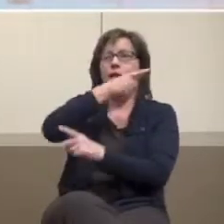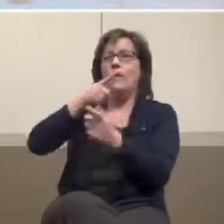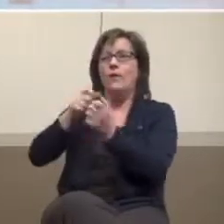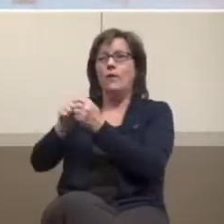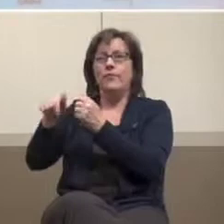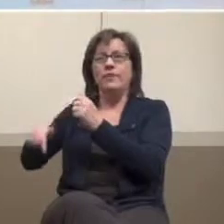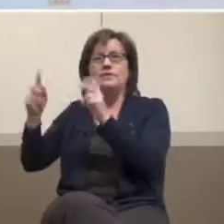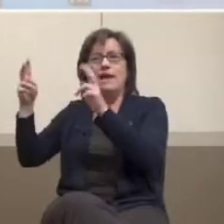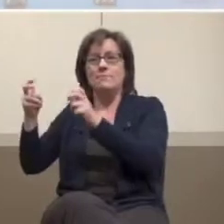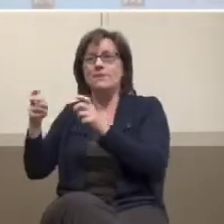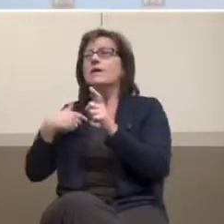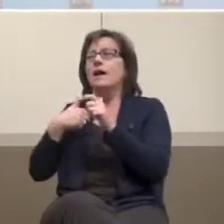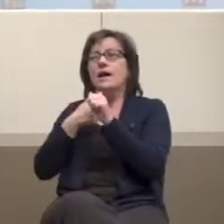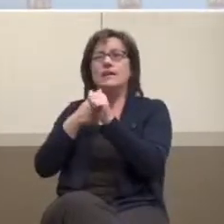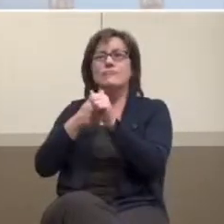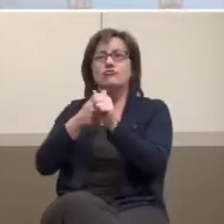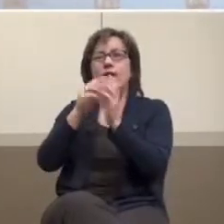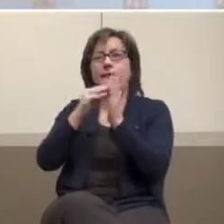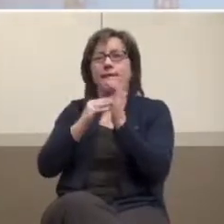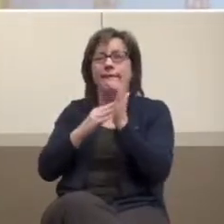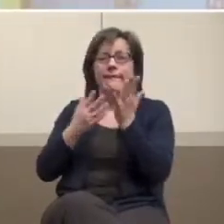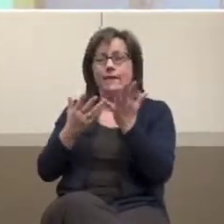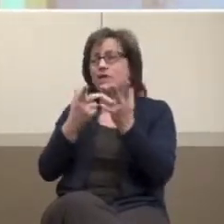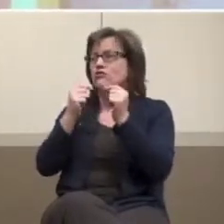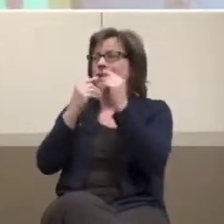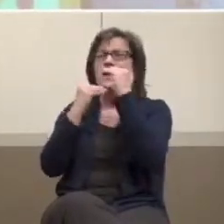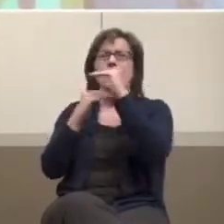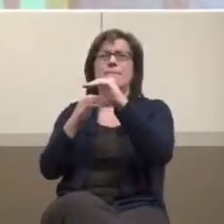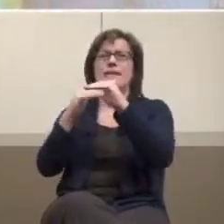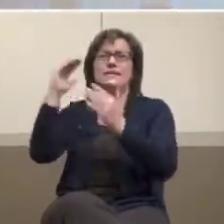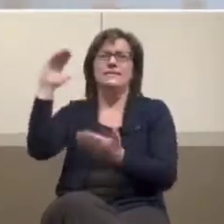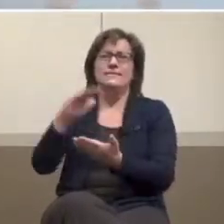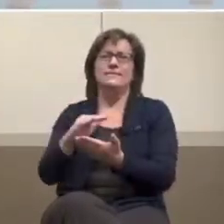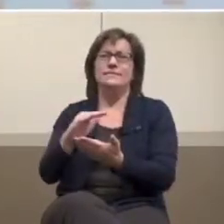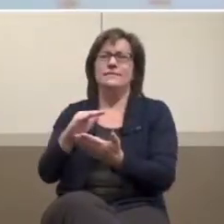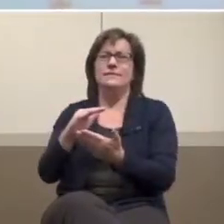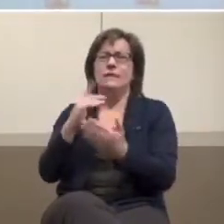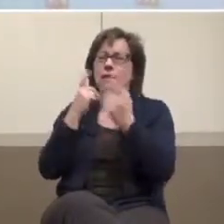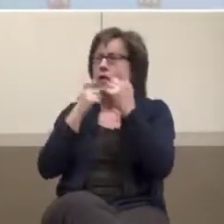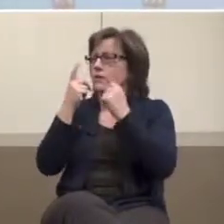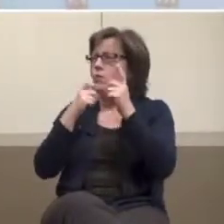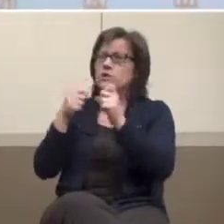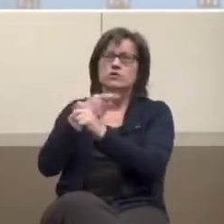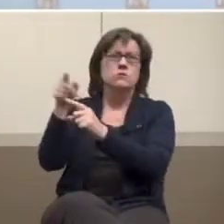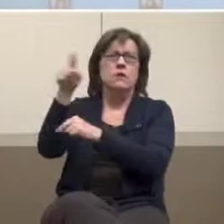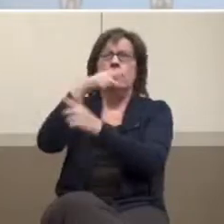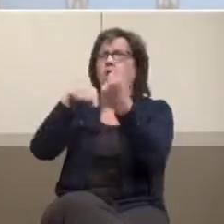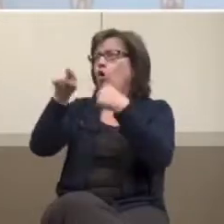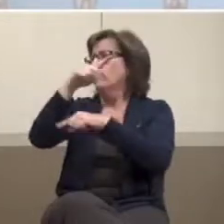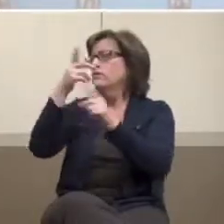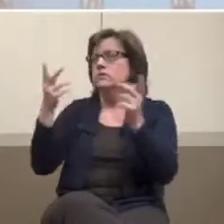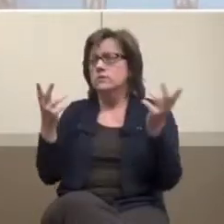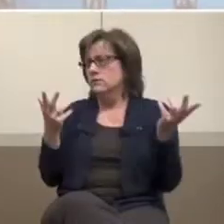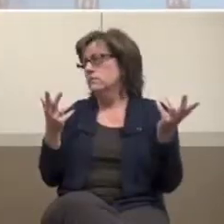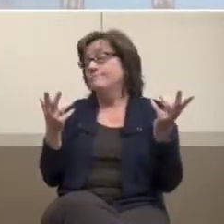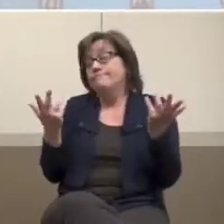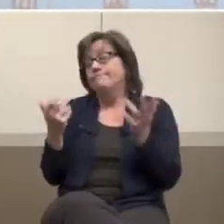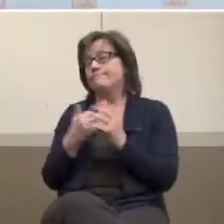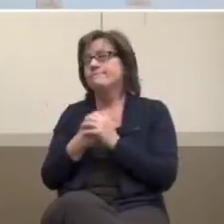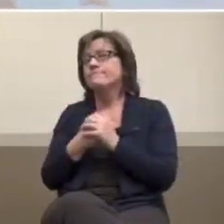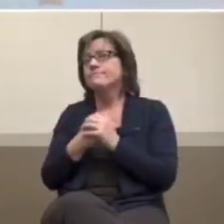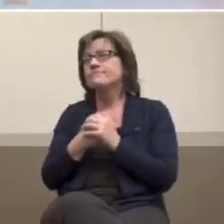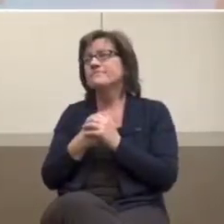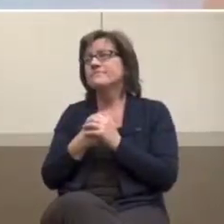keep track of that to try and limit that, because otherwise, I don't know, it won't be